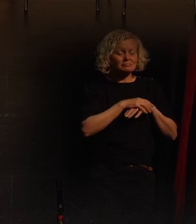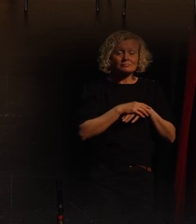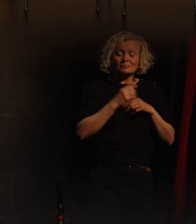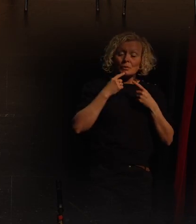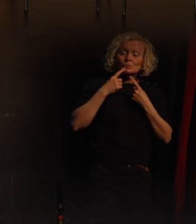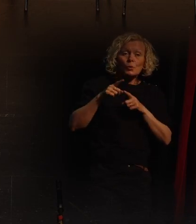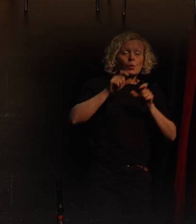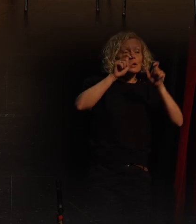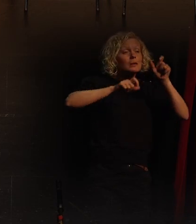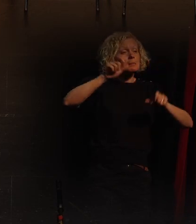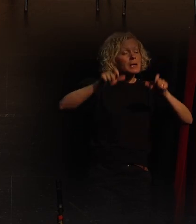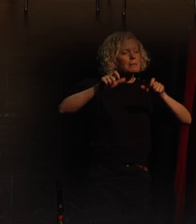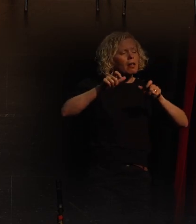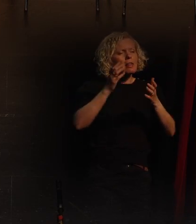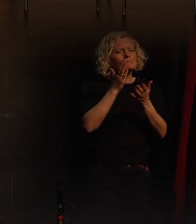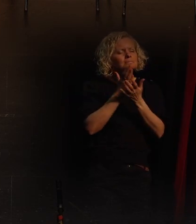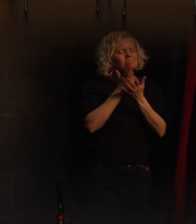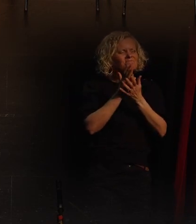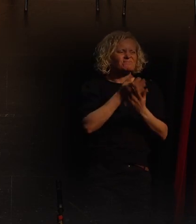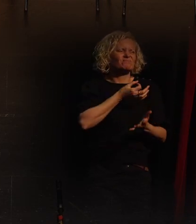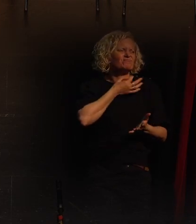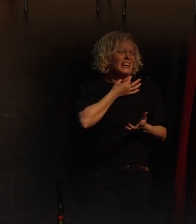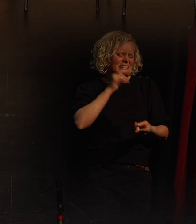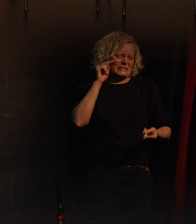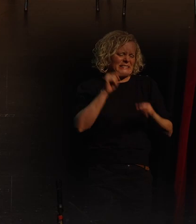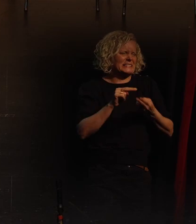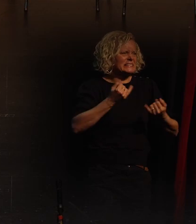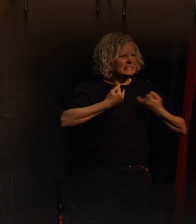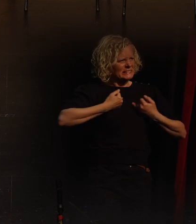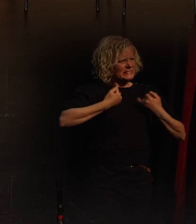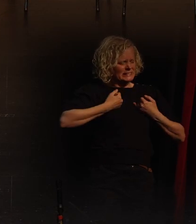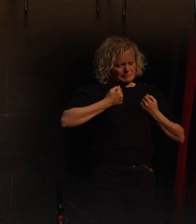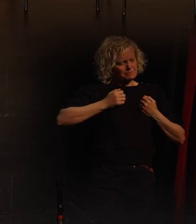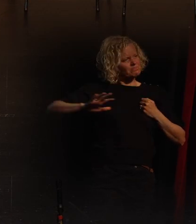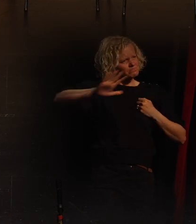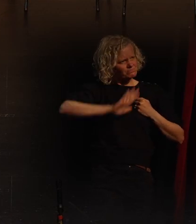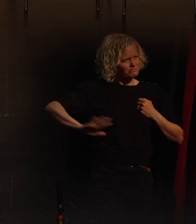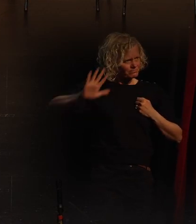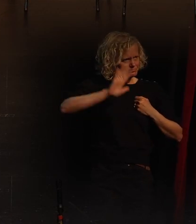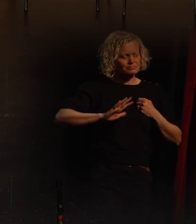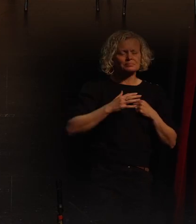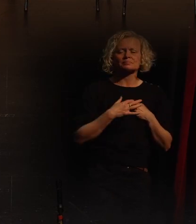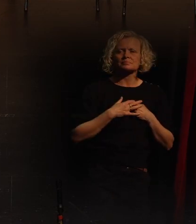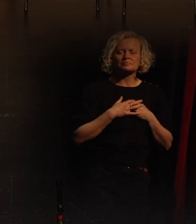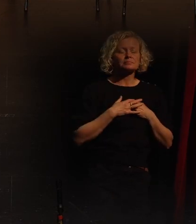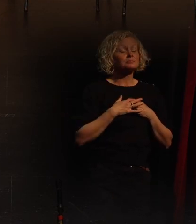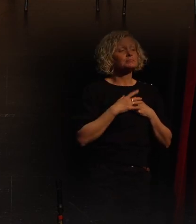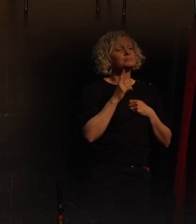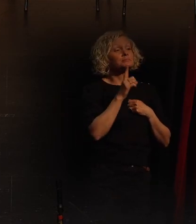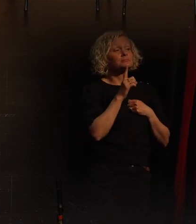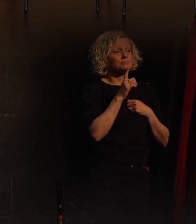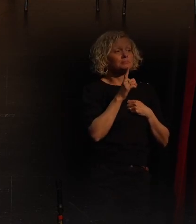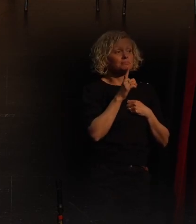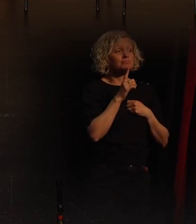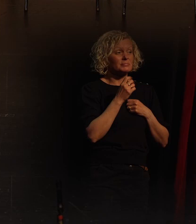his people there was only a really low risk of anything nasty happening in his land. But that